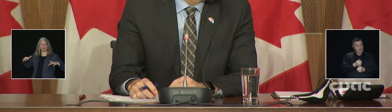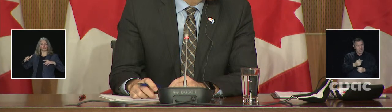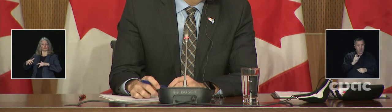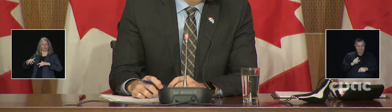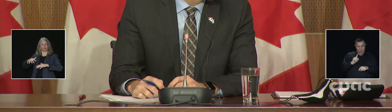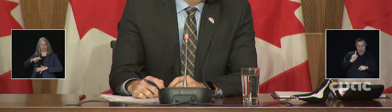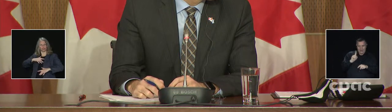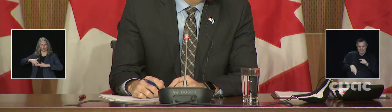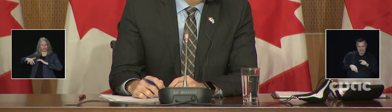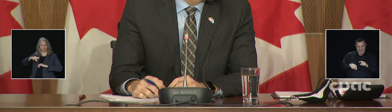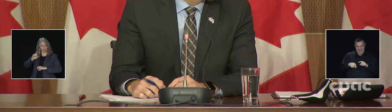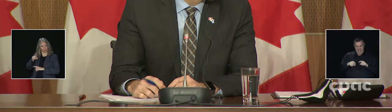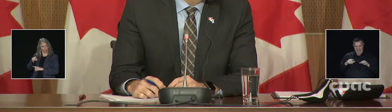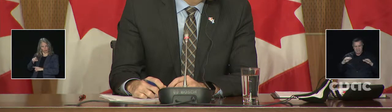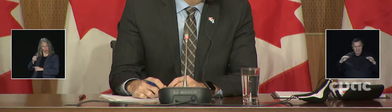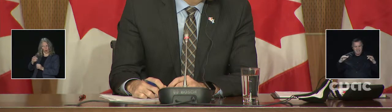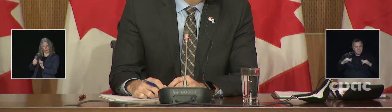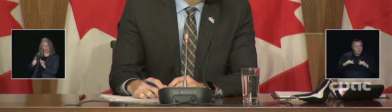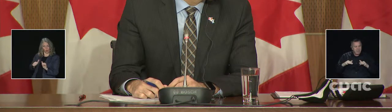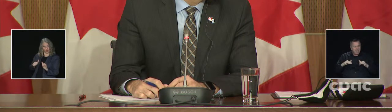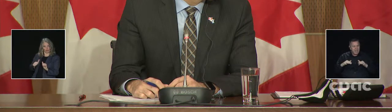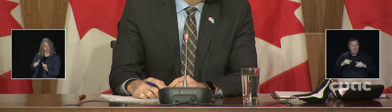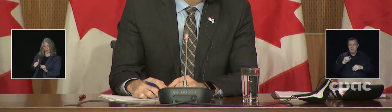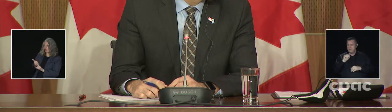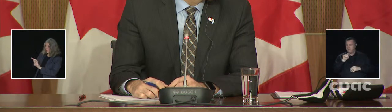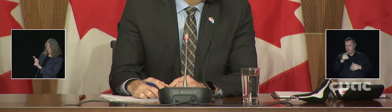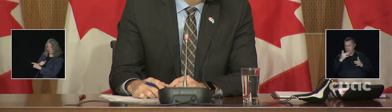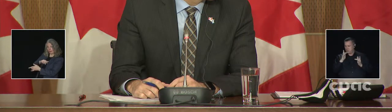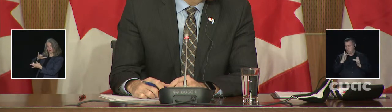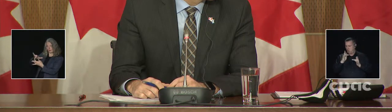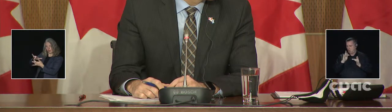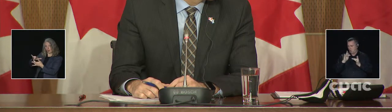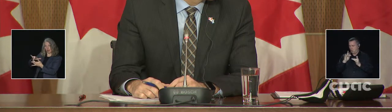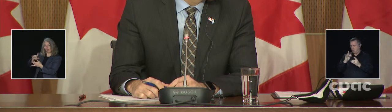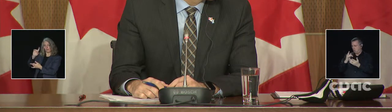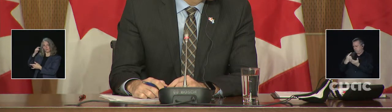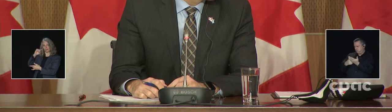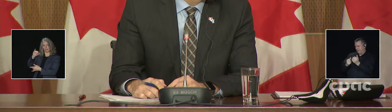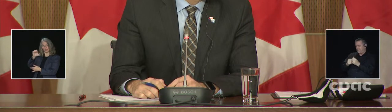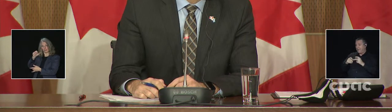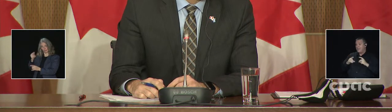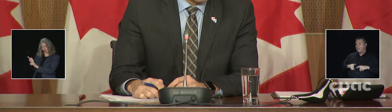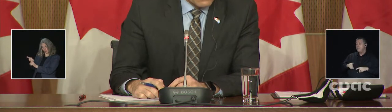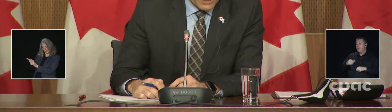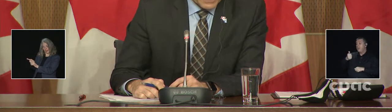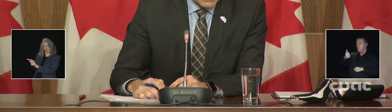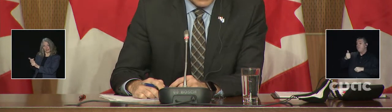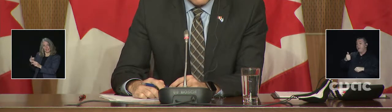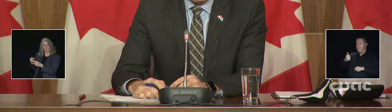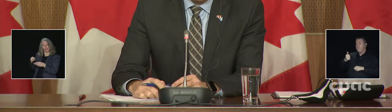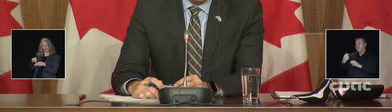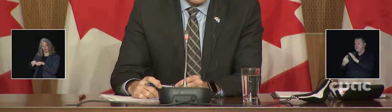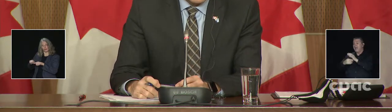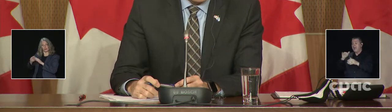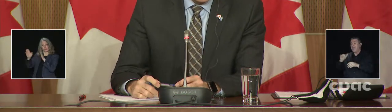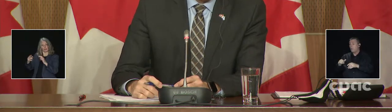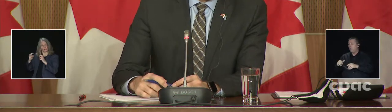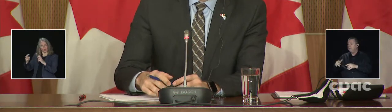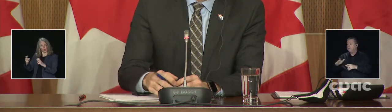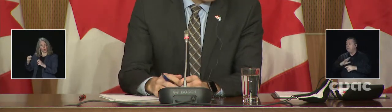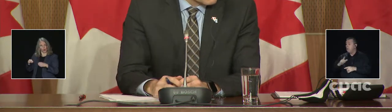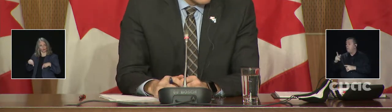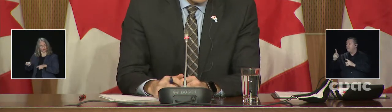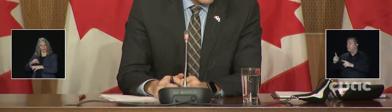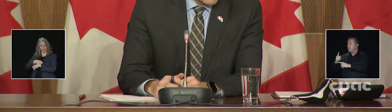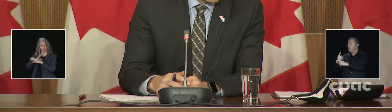any contact with her on Parliament Hill this week, either in the House or at caucus? Well, the answer here is